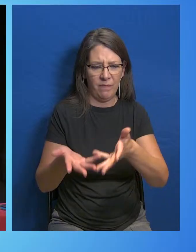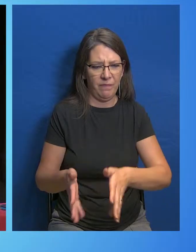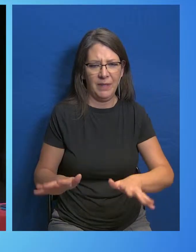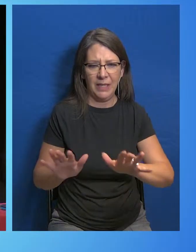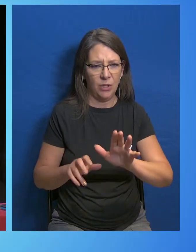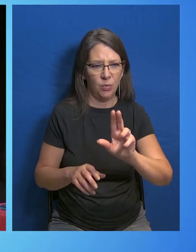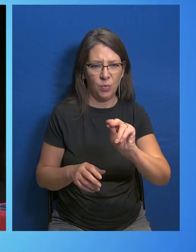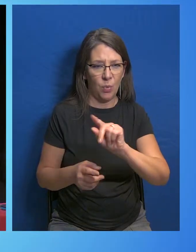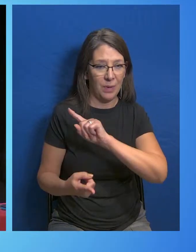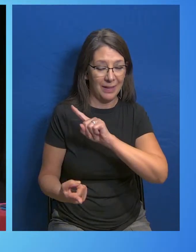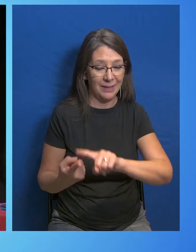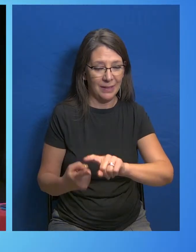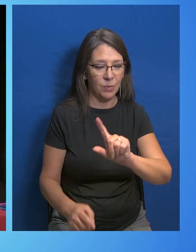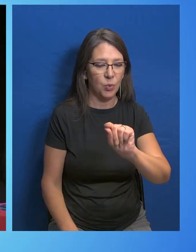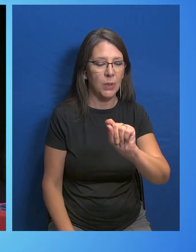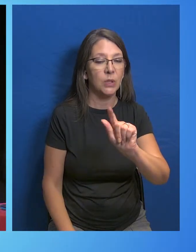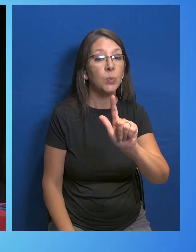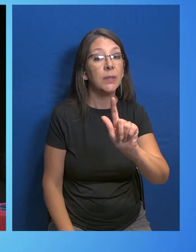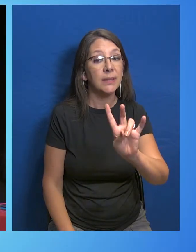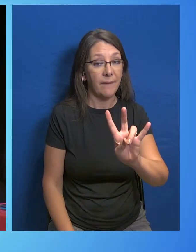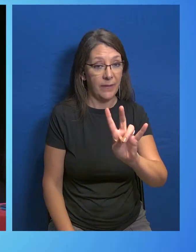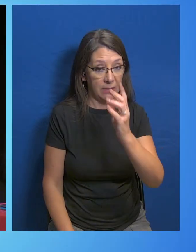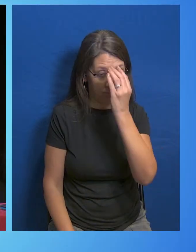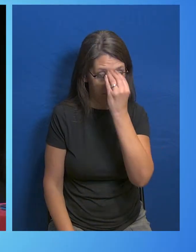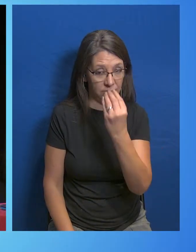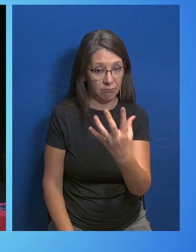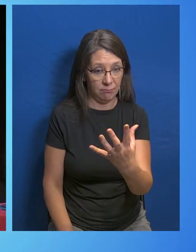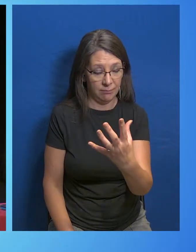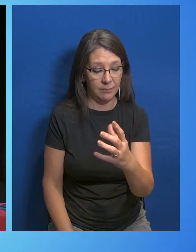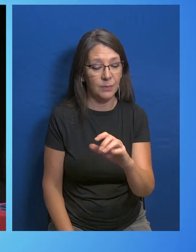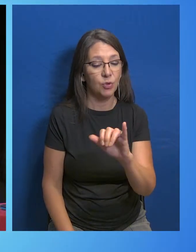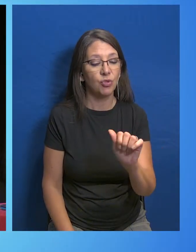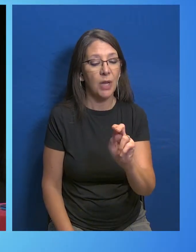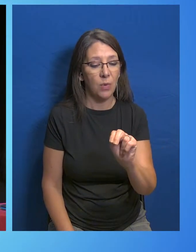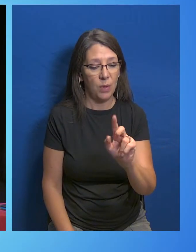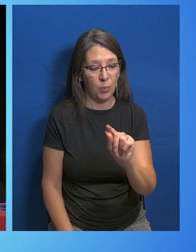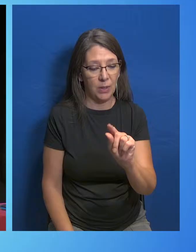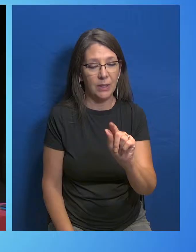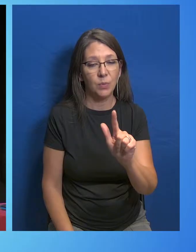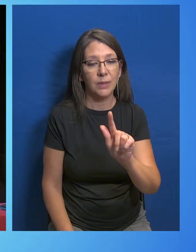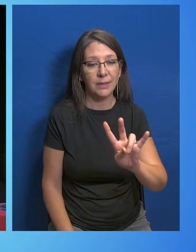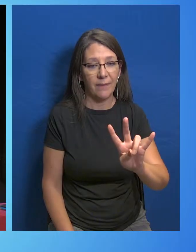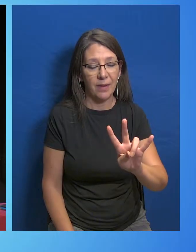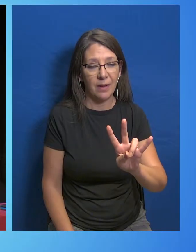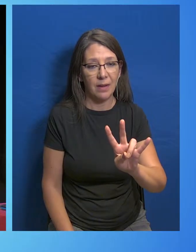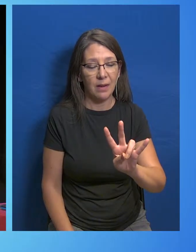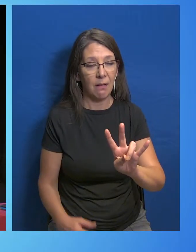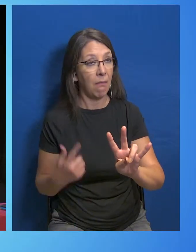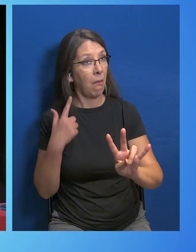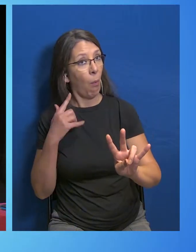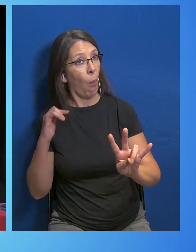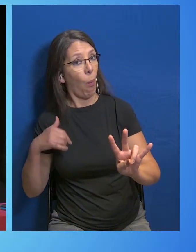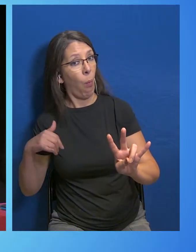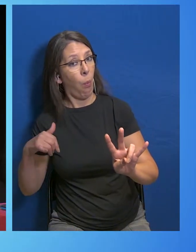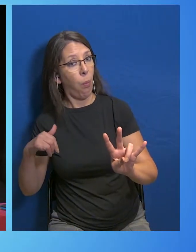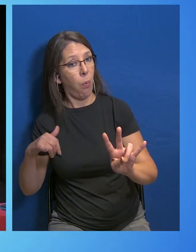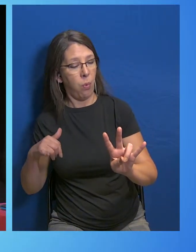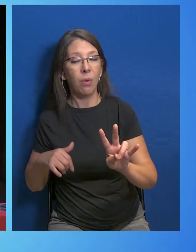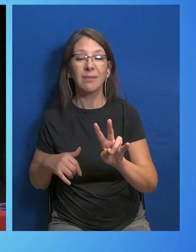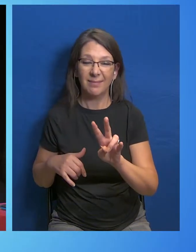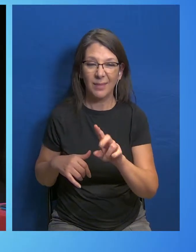until 2027, January of 27. Oh. So you do have a year.